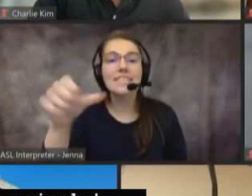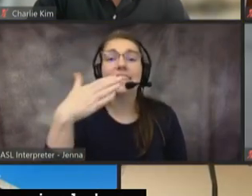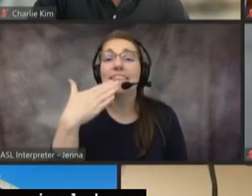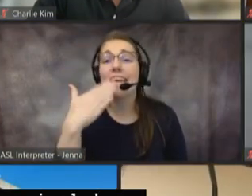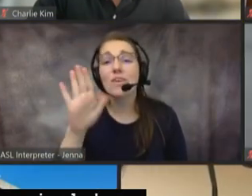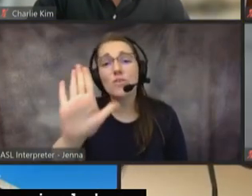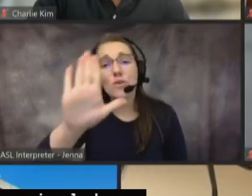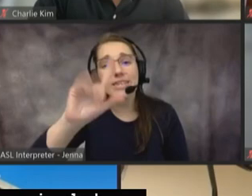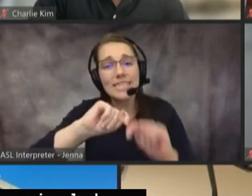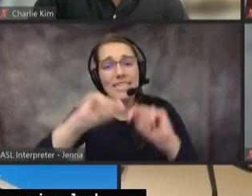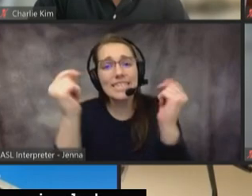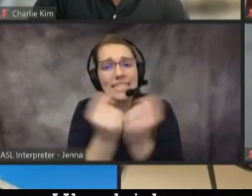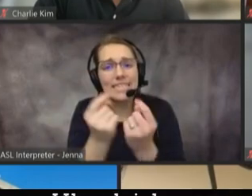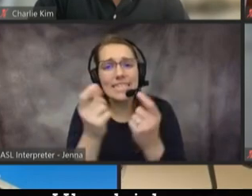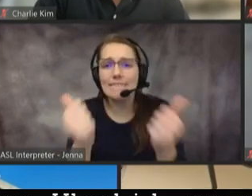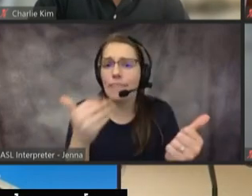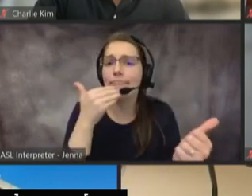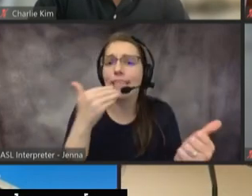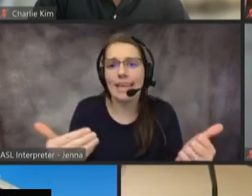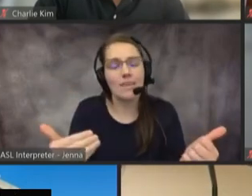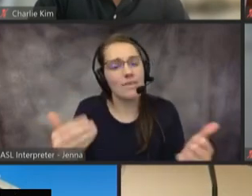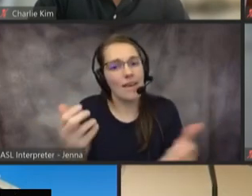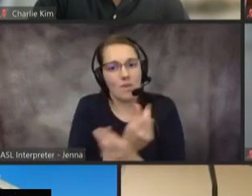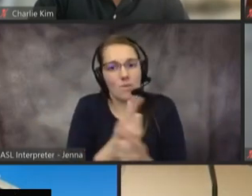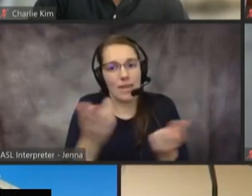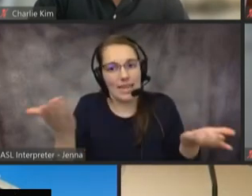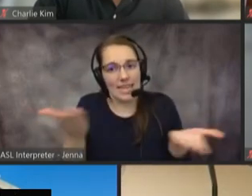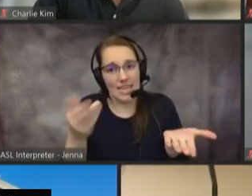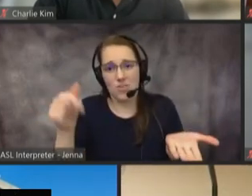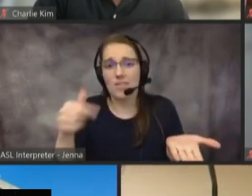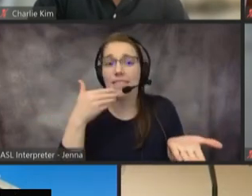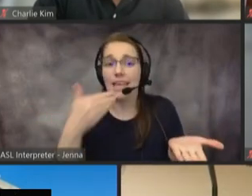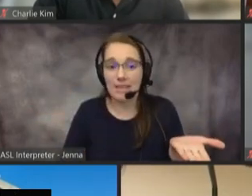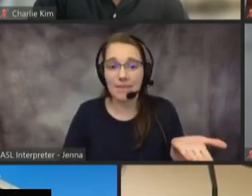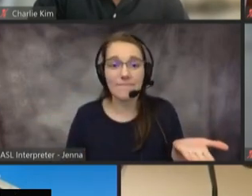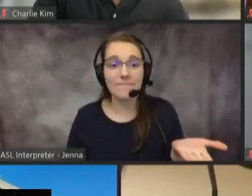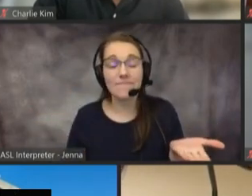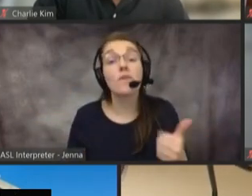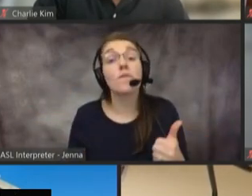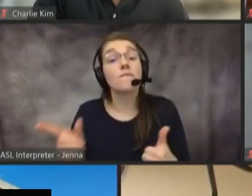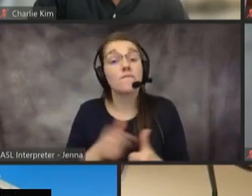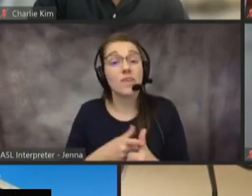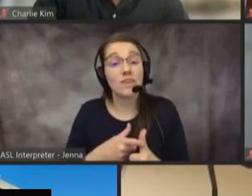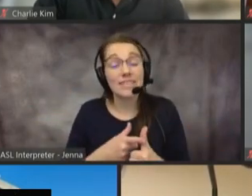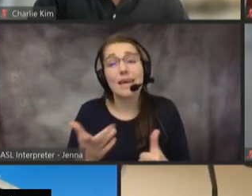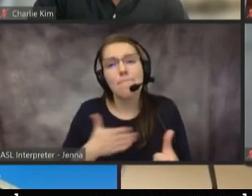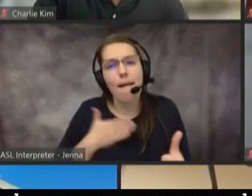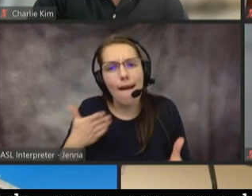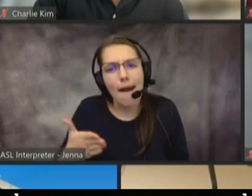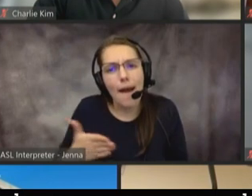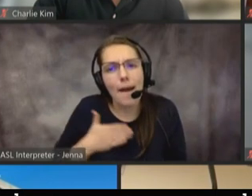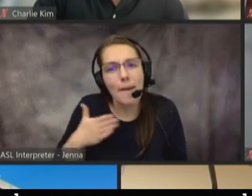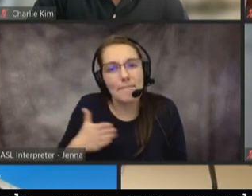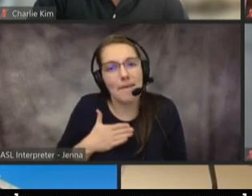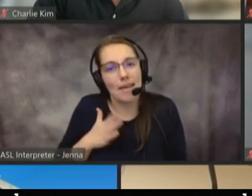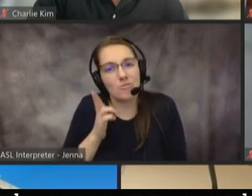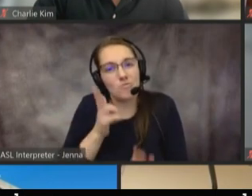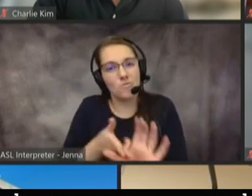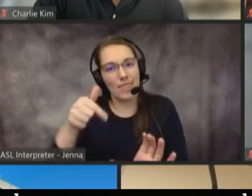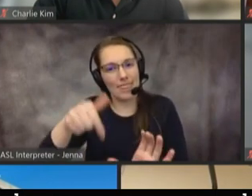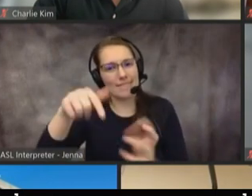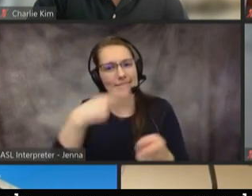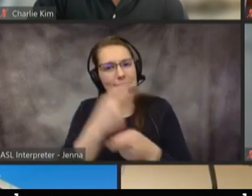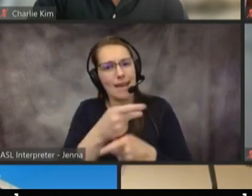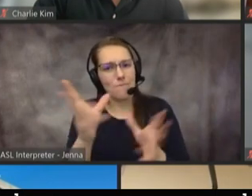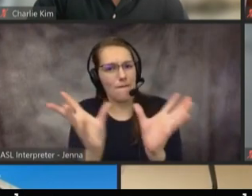and everyone on this platform. First and foremost, I'm so happy to attend this kind of meeting